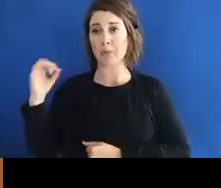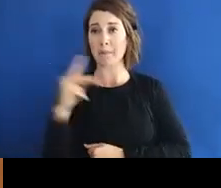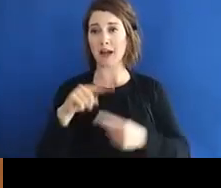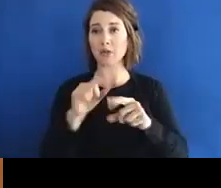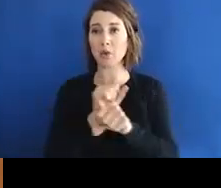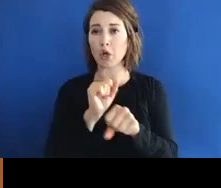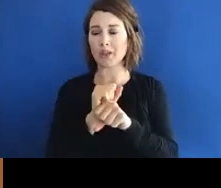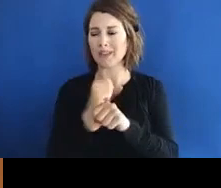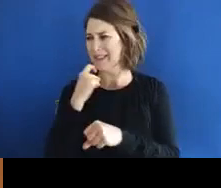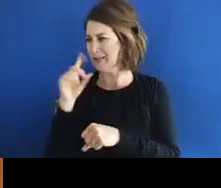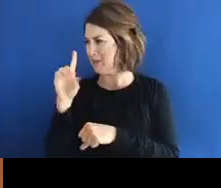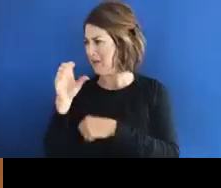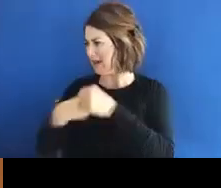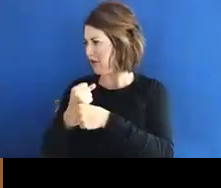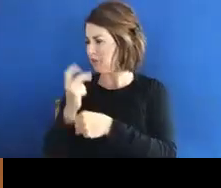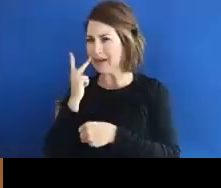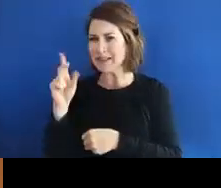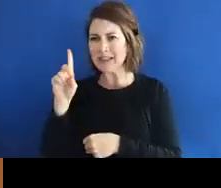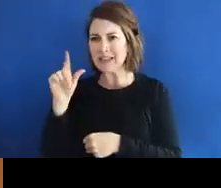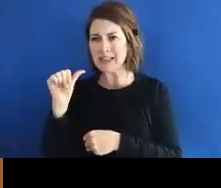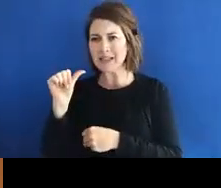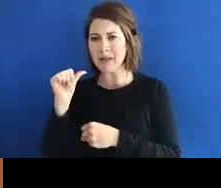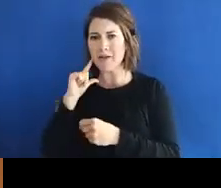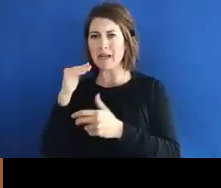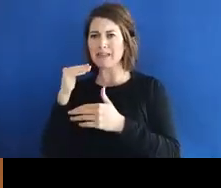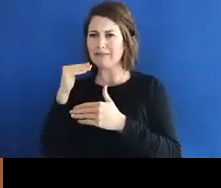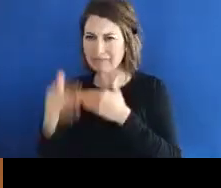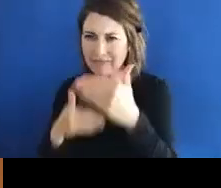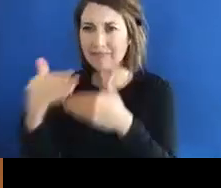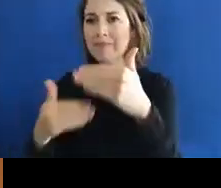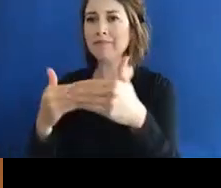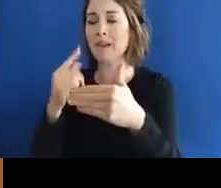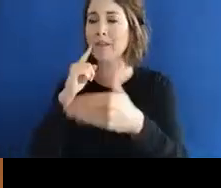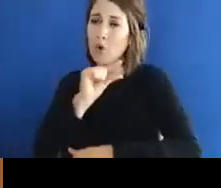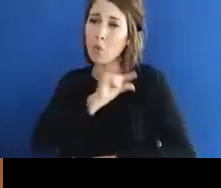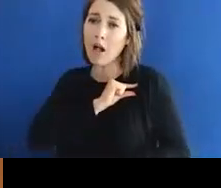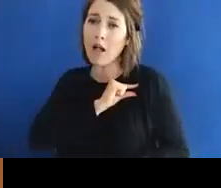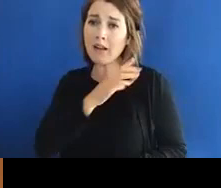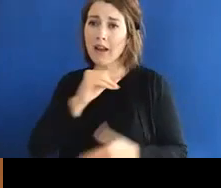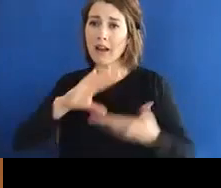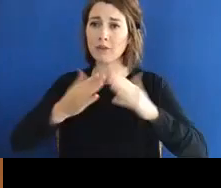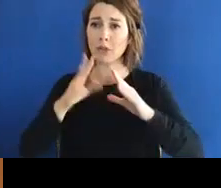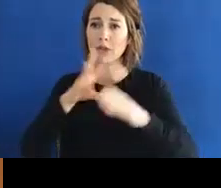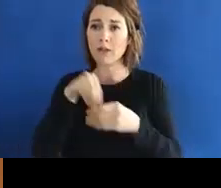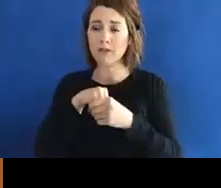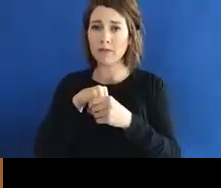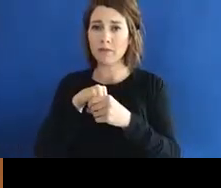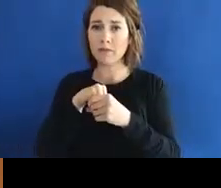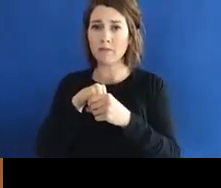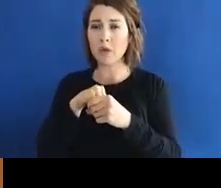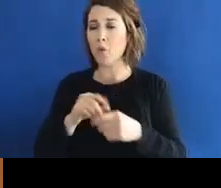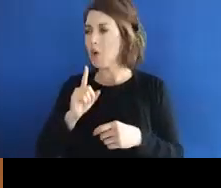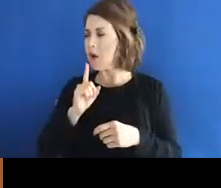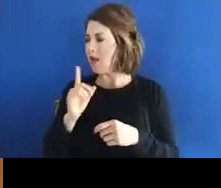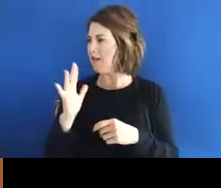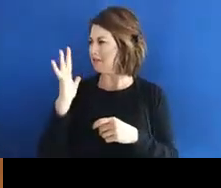years has seen the disability movement push for equality and community involvement. We have evolved from a eugenics approach,